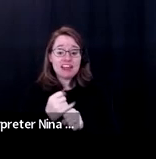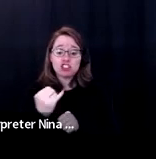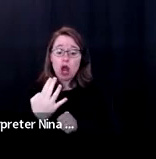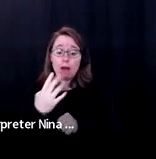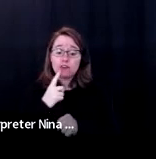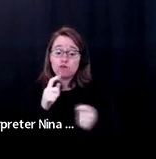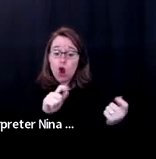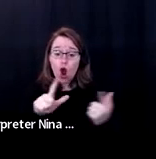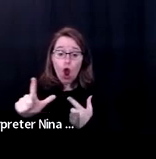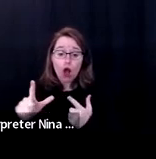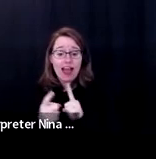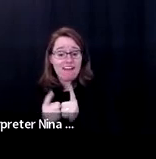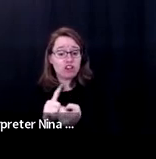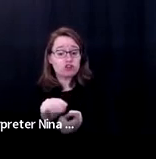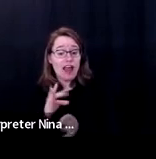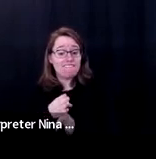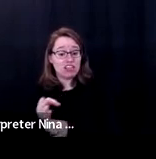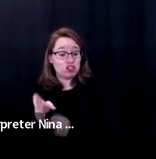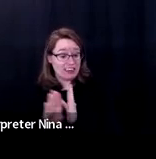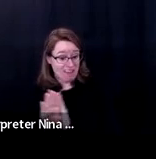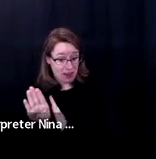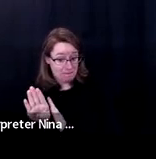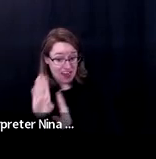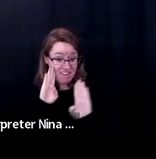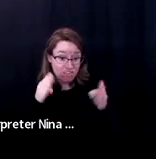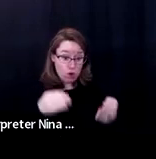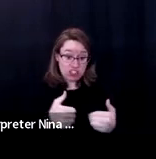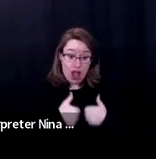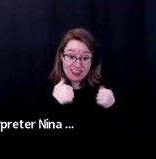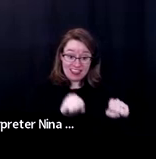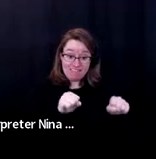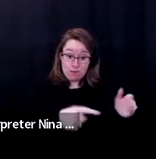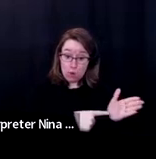industry development. Tie that in with focus on livable wages.